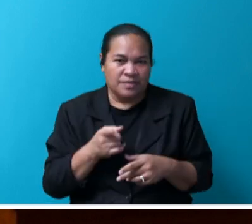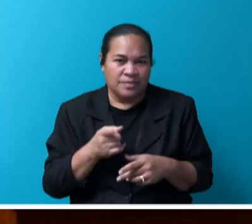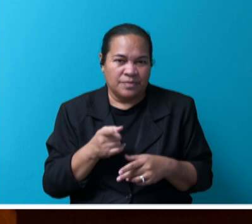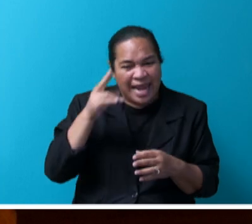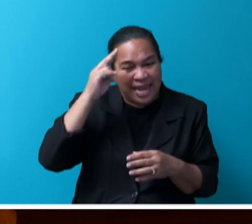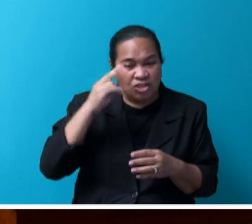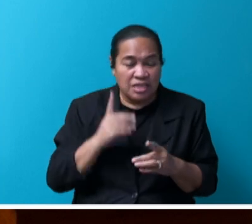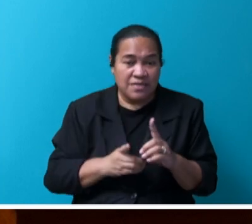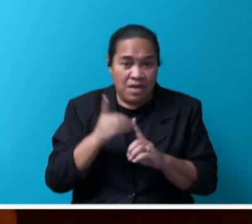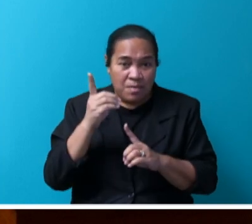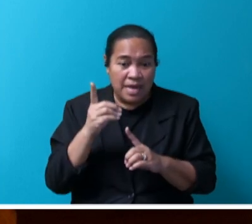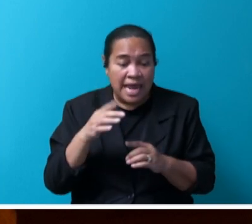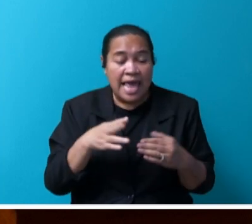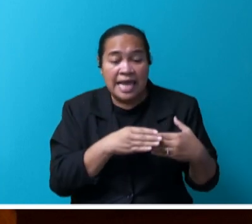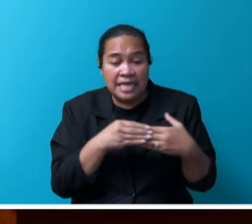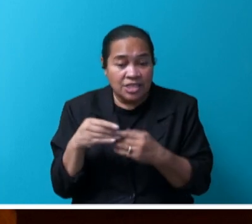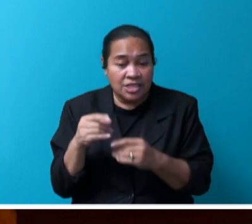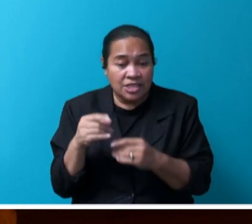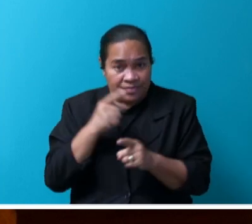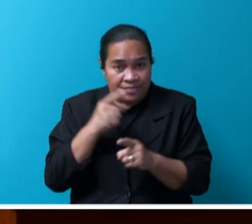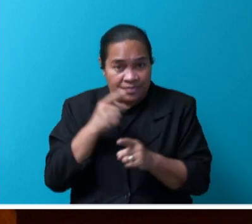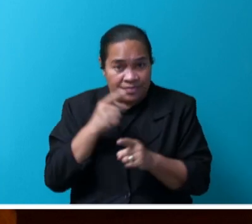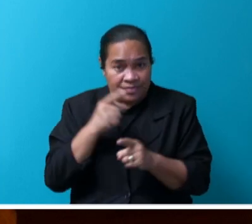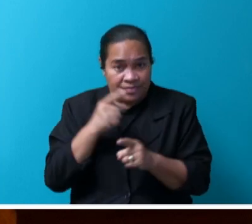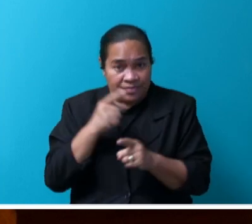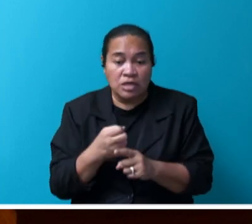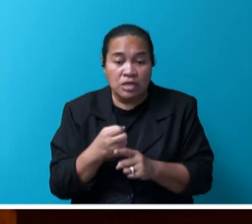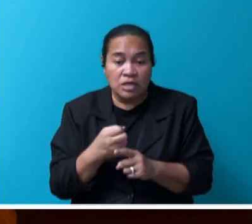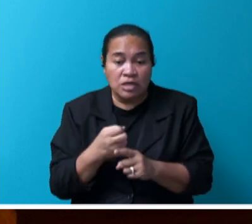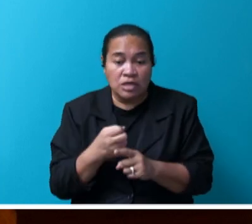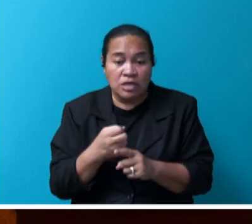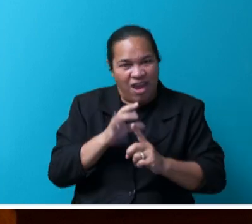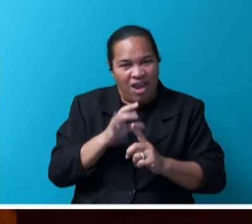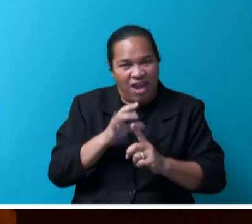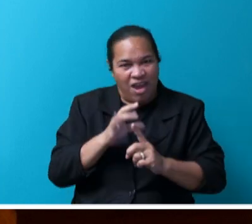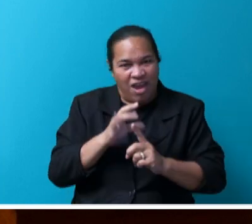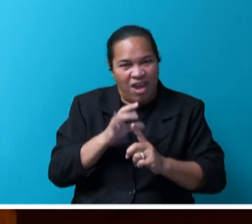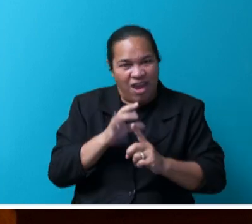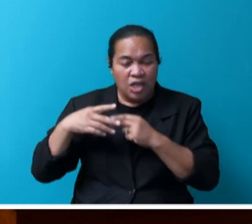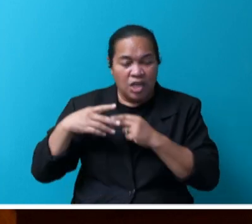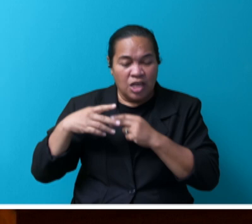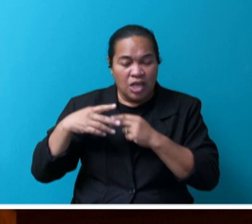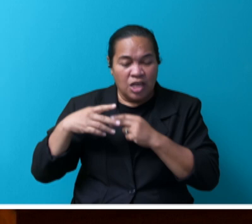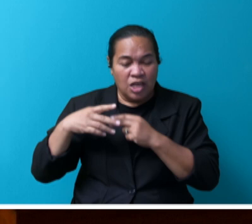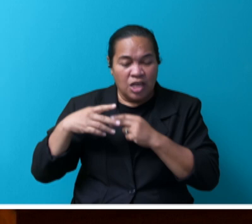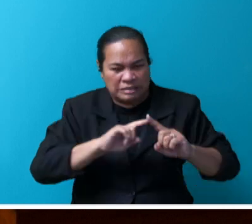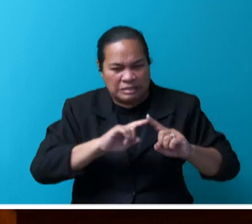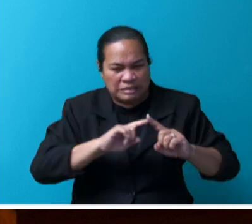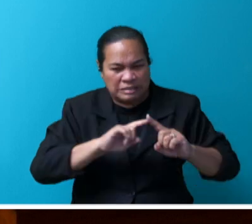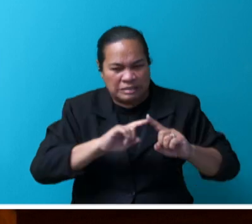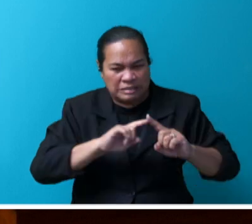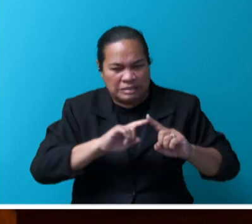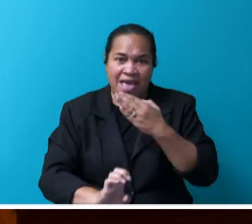diseases, gender-based violence, disaster awareness, climate change, drug abuse,